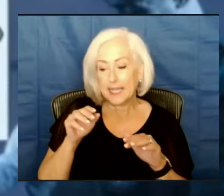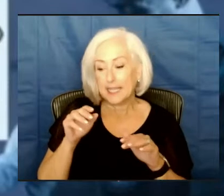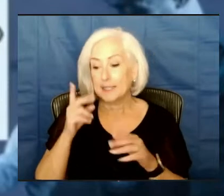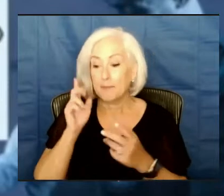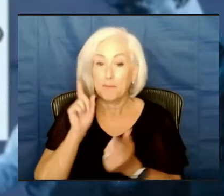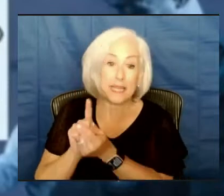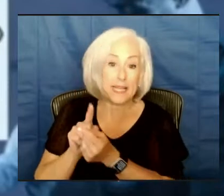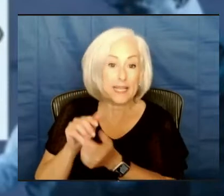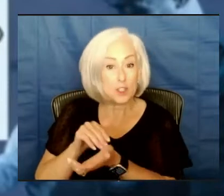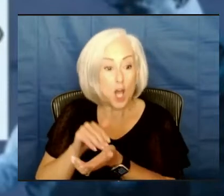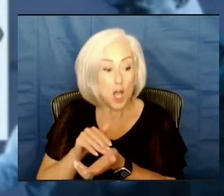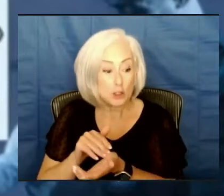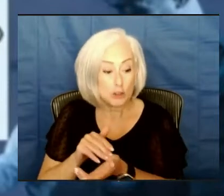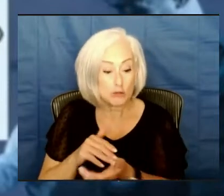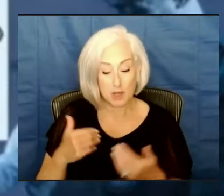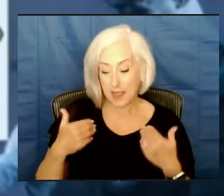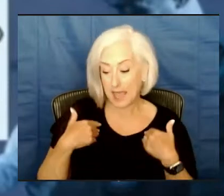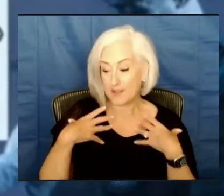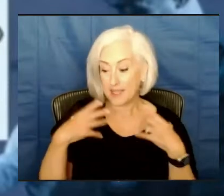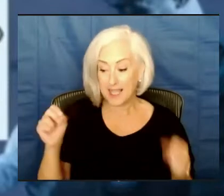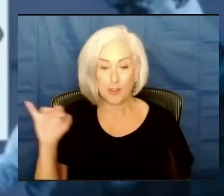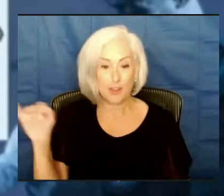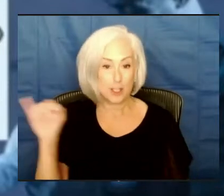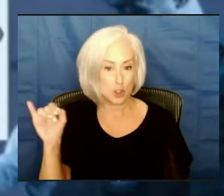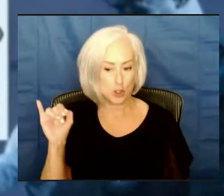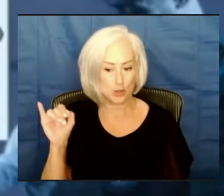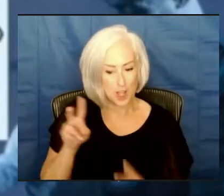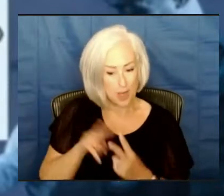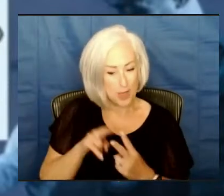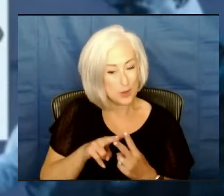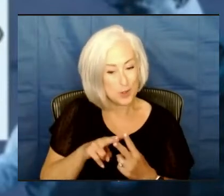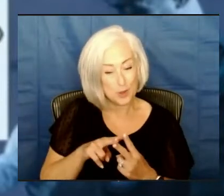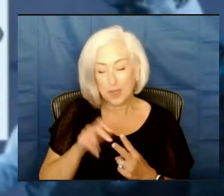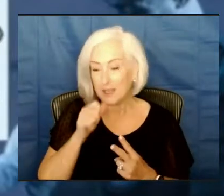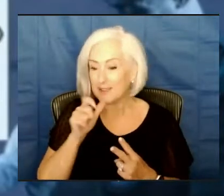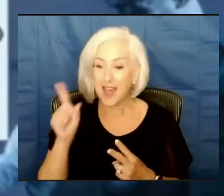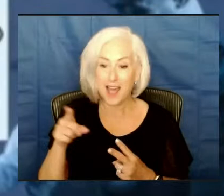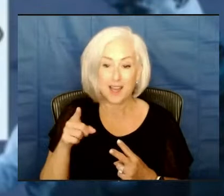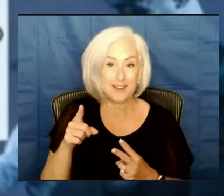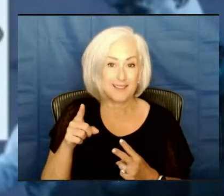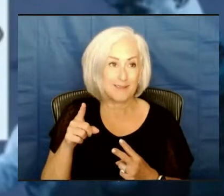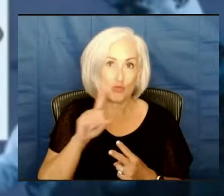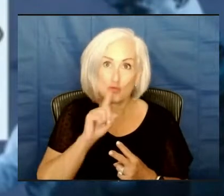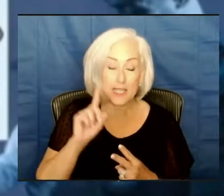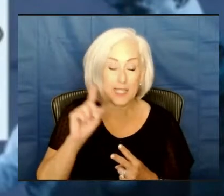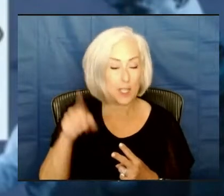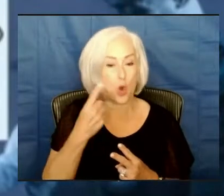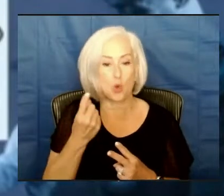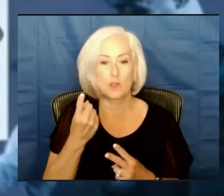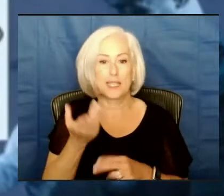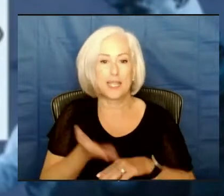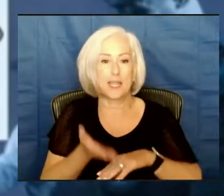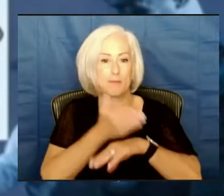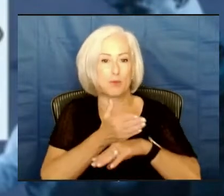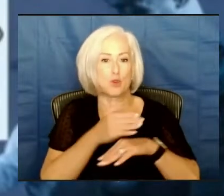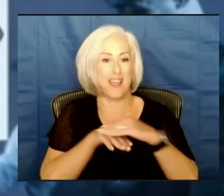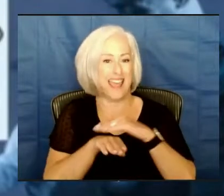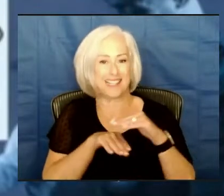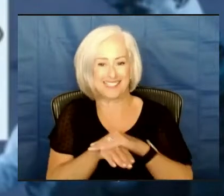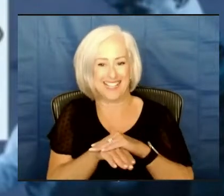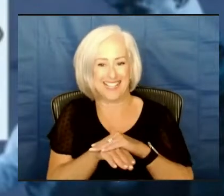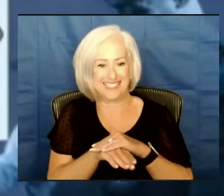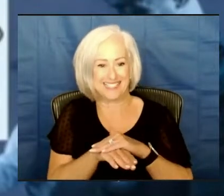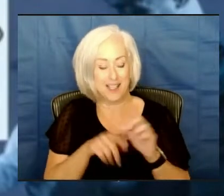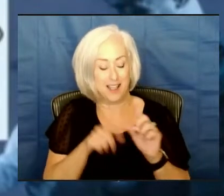health insurance, that improves access. That really is not the only factor. There are a number of factors that improve access. And one of